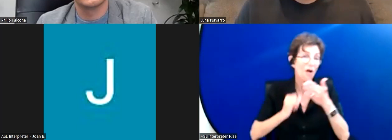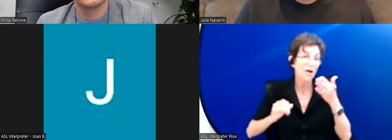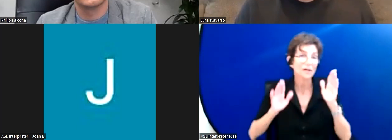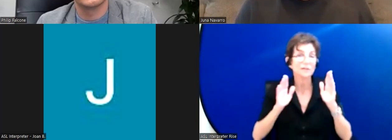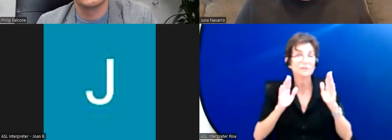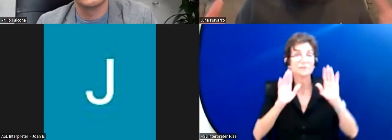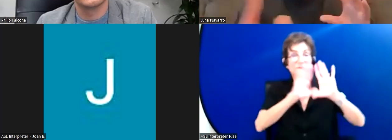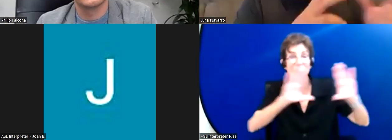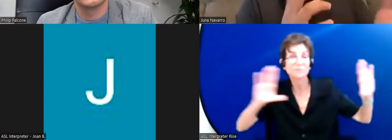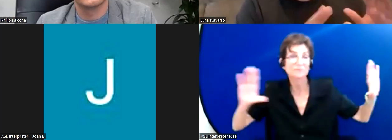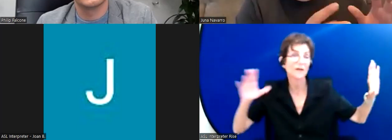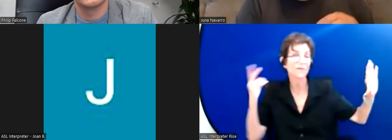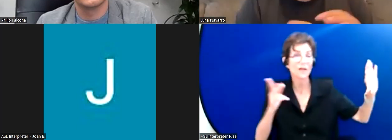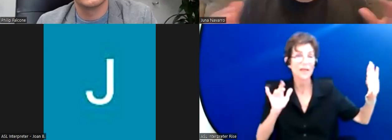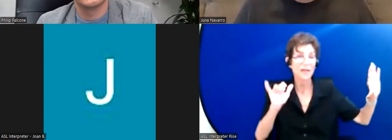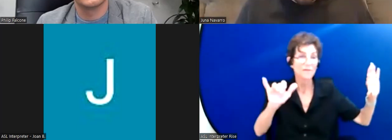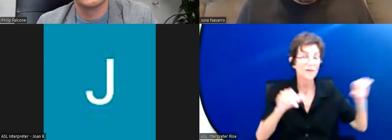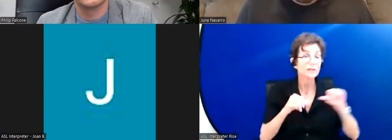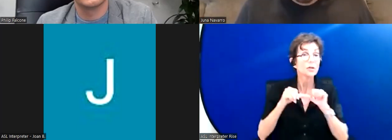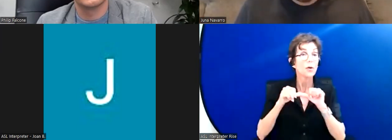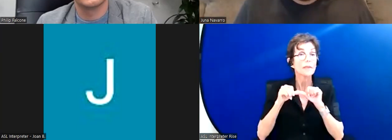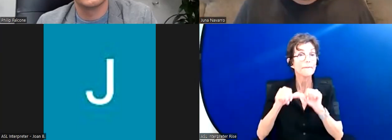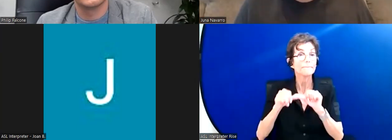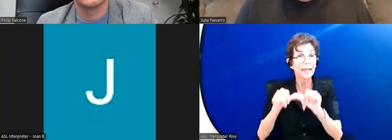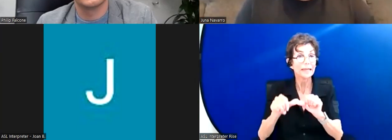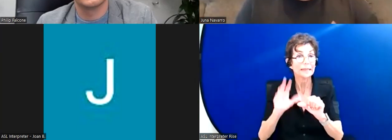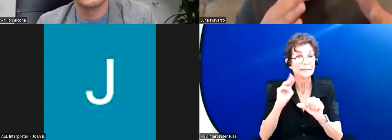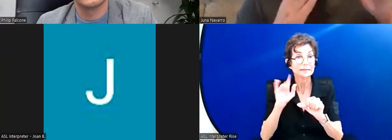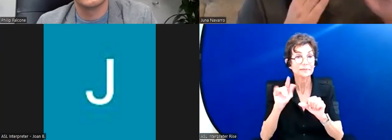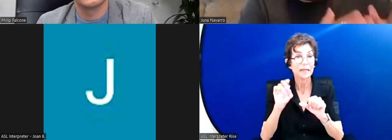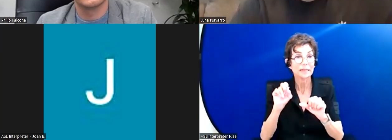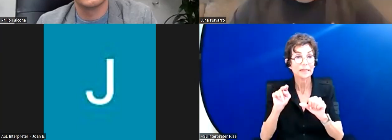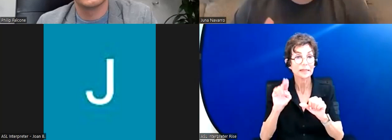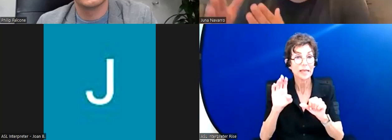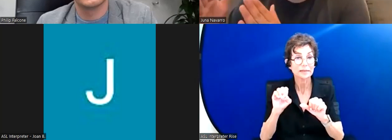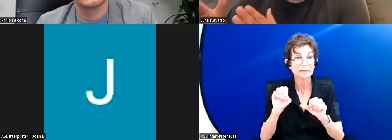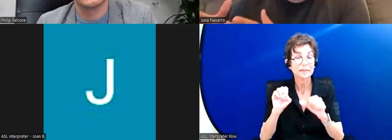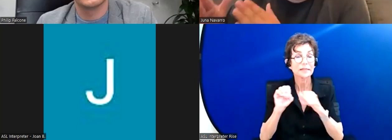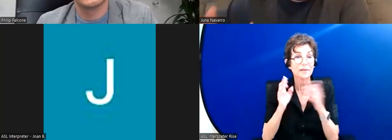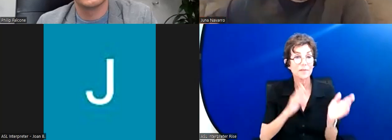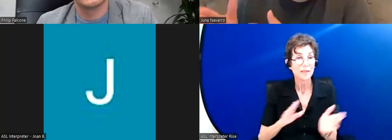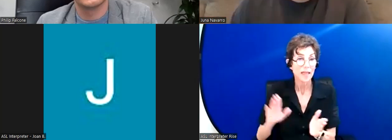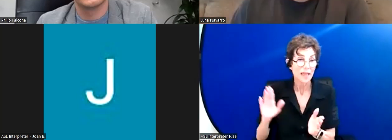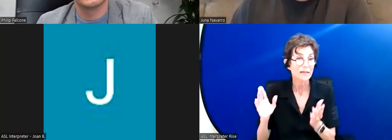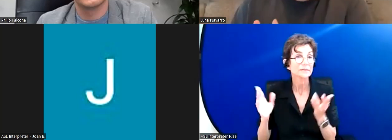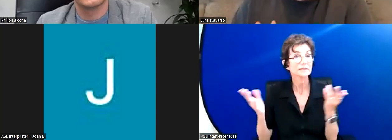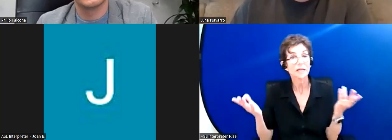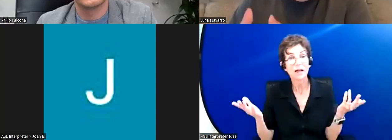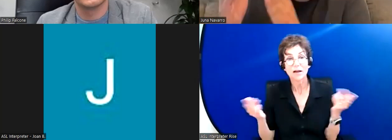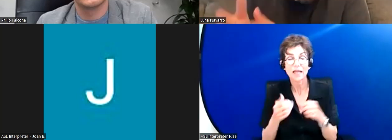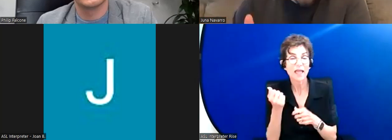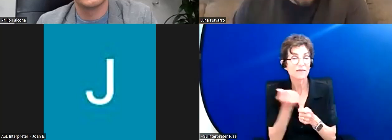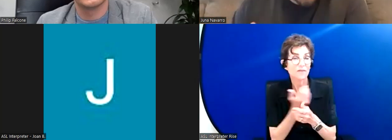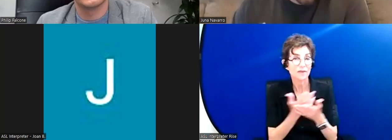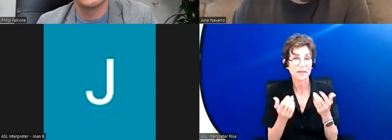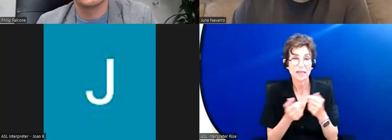plan will then, so everything's negotiable. I feel everything's very case by case, but these are all good questions to ask